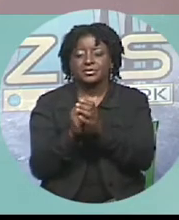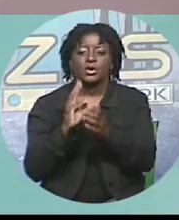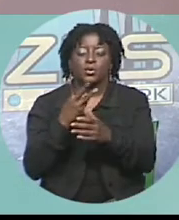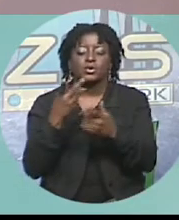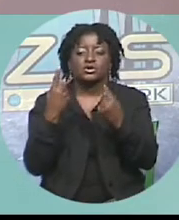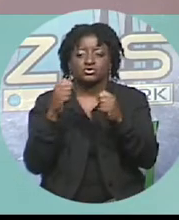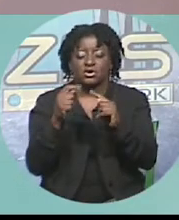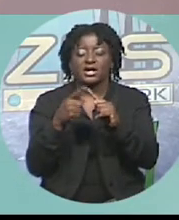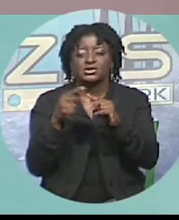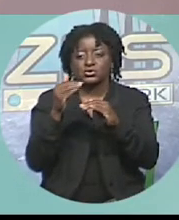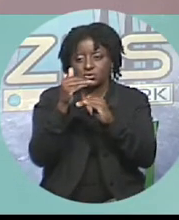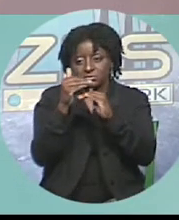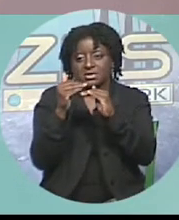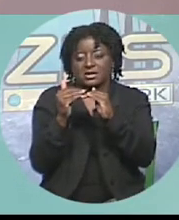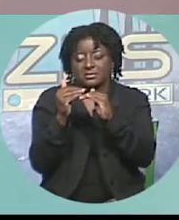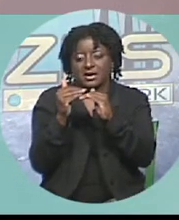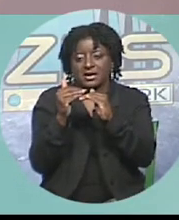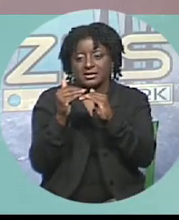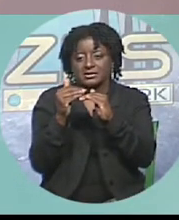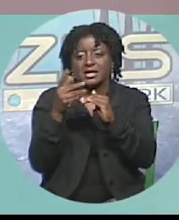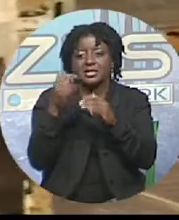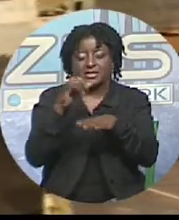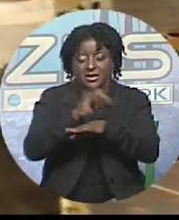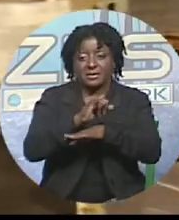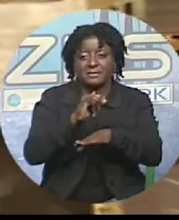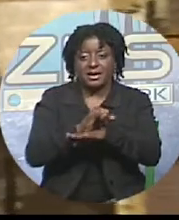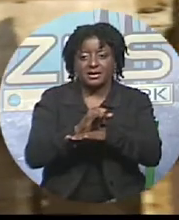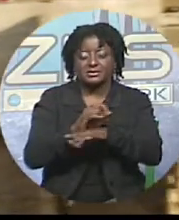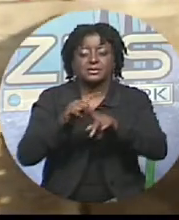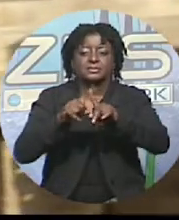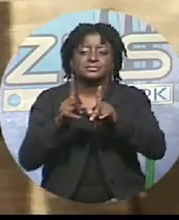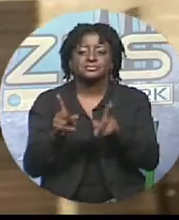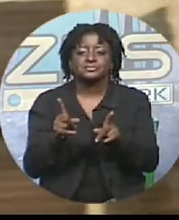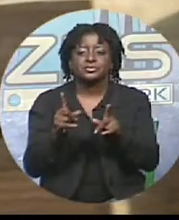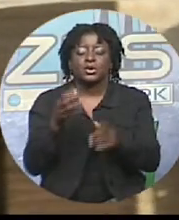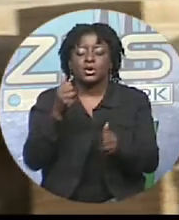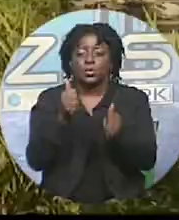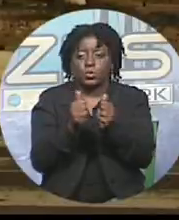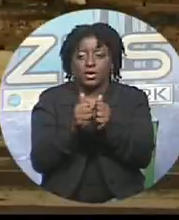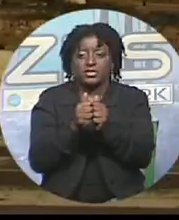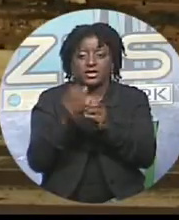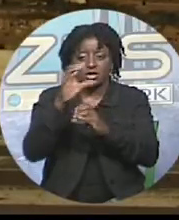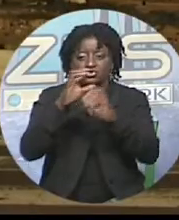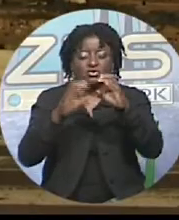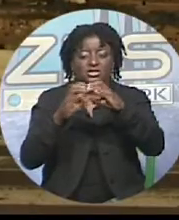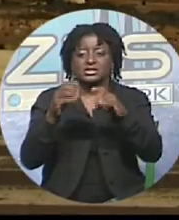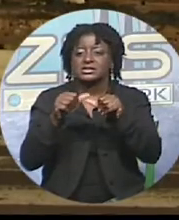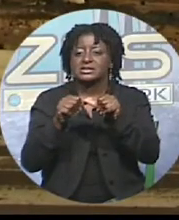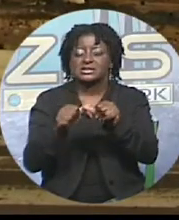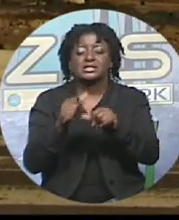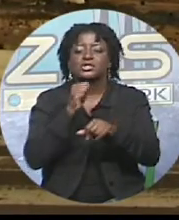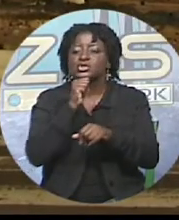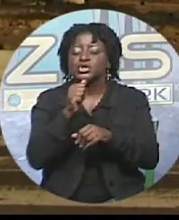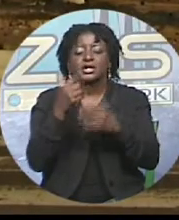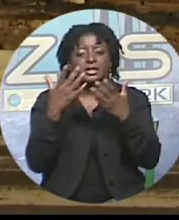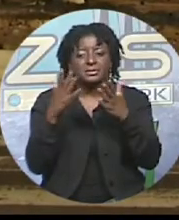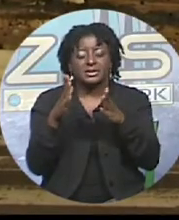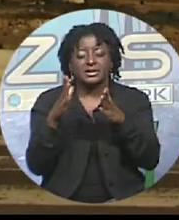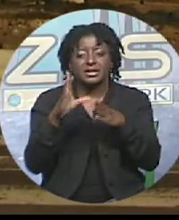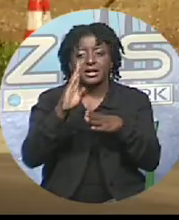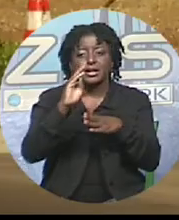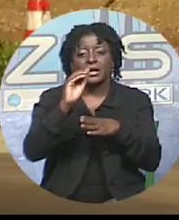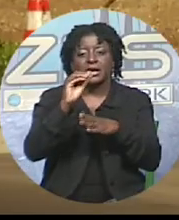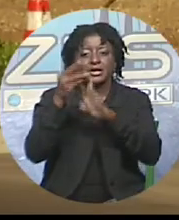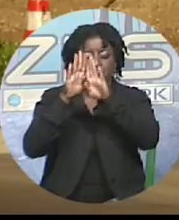this. Unfortunately, with construction still not completed and Bahamas opening continuing to